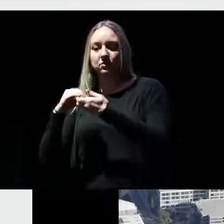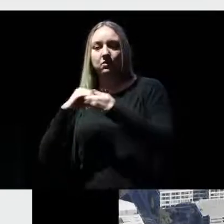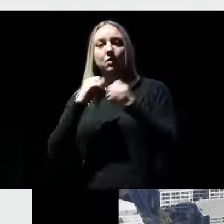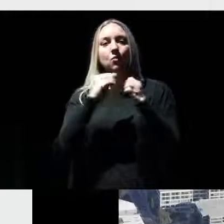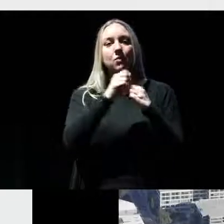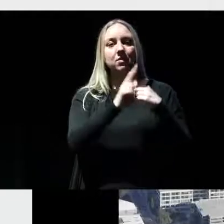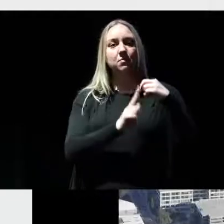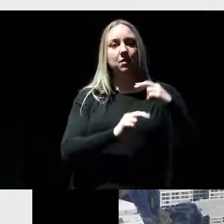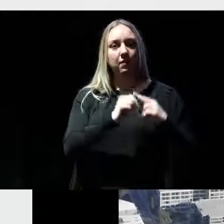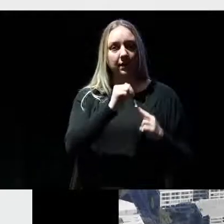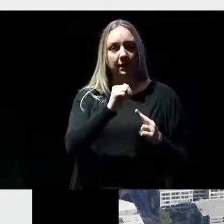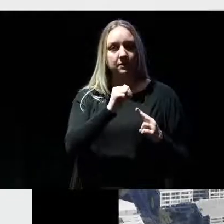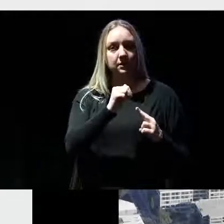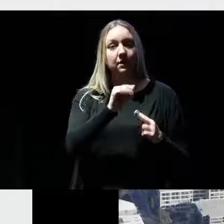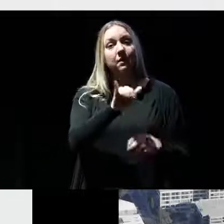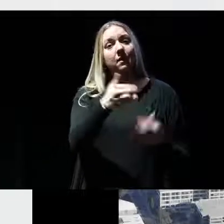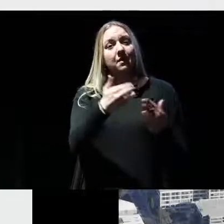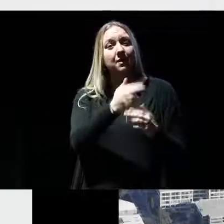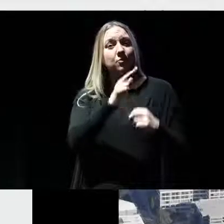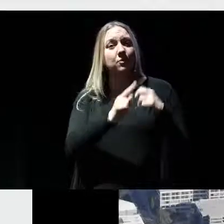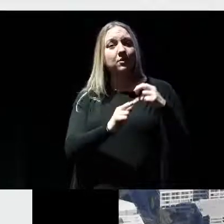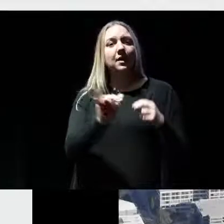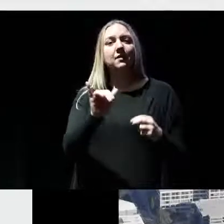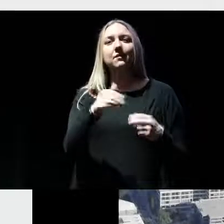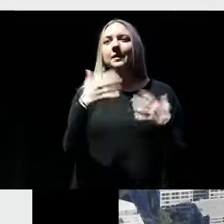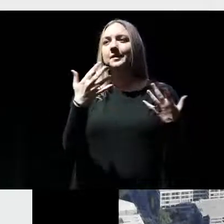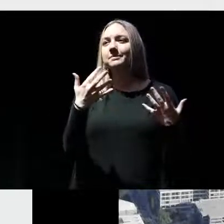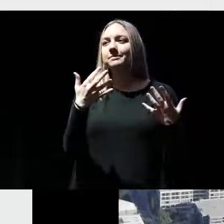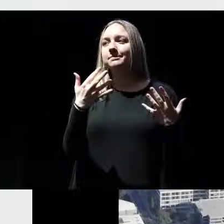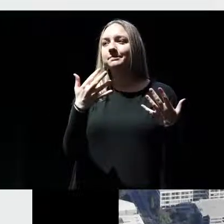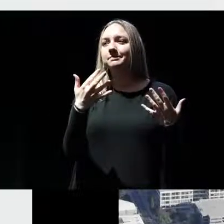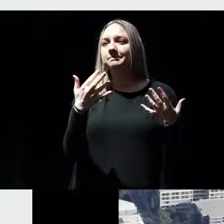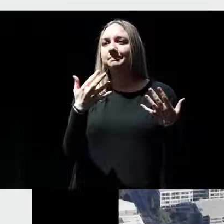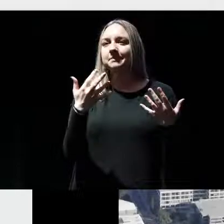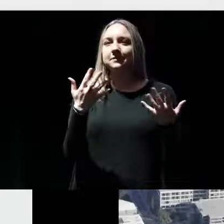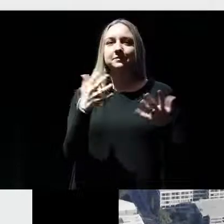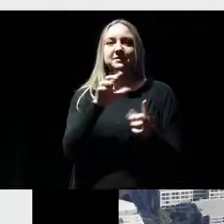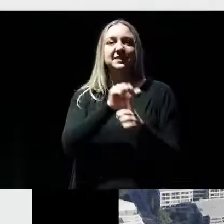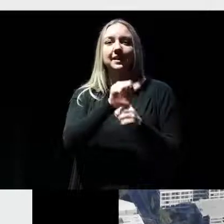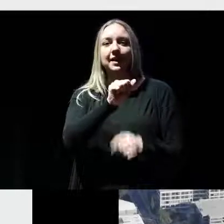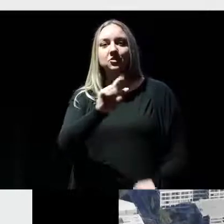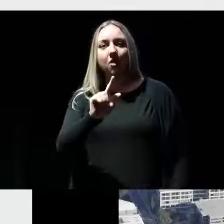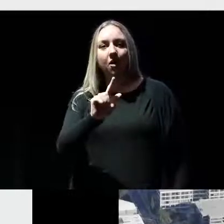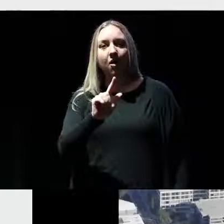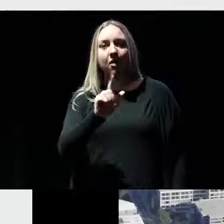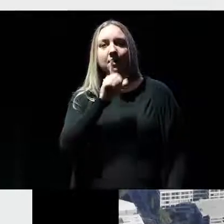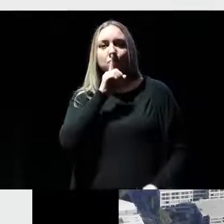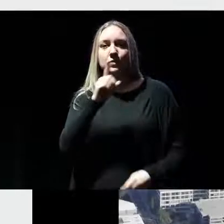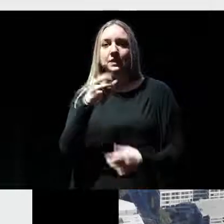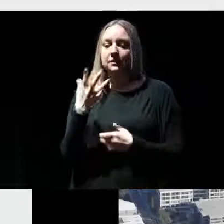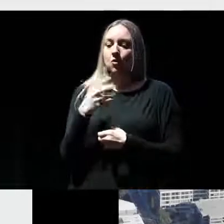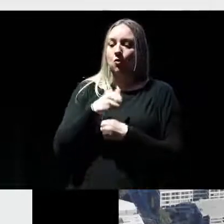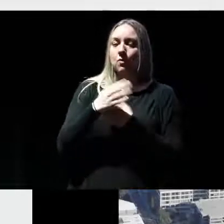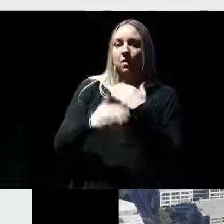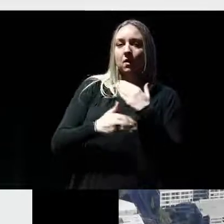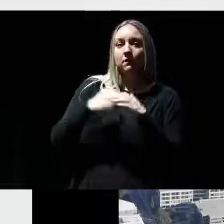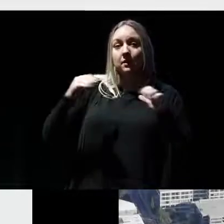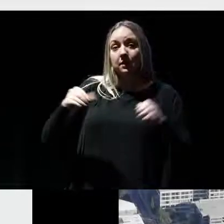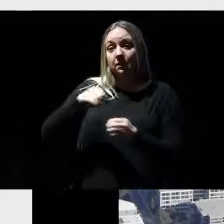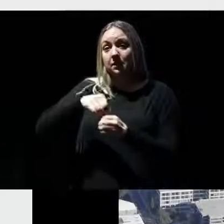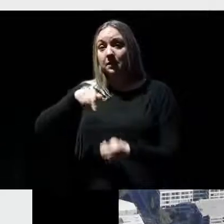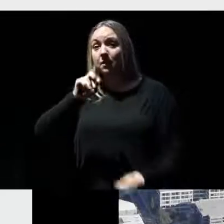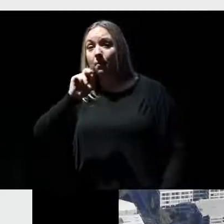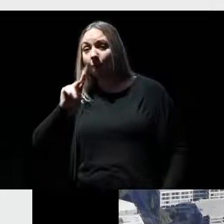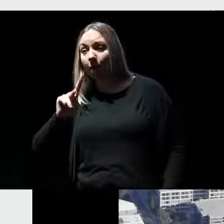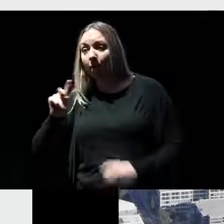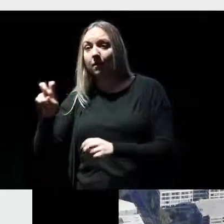of the new building almost as a kind of catcher's mitt for the activity of the park and the park itself.